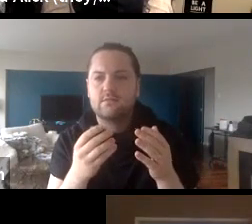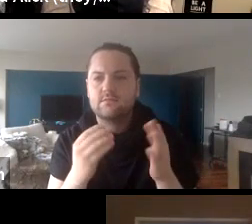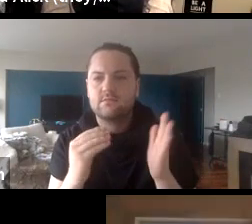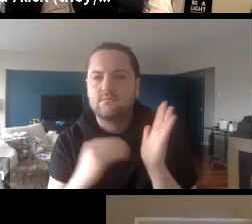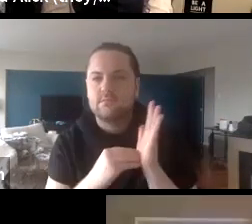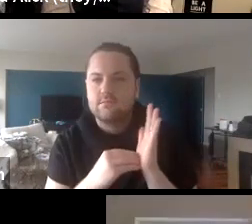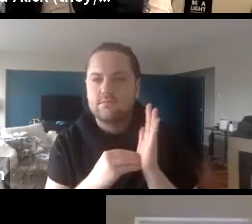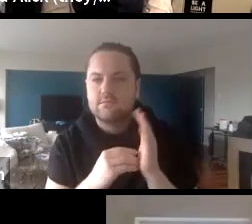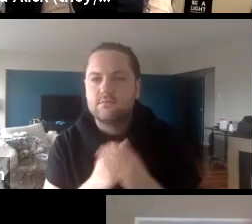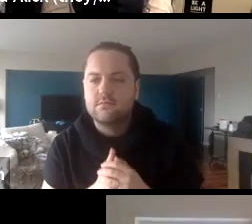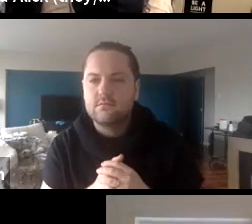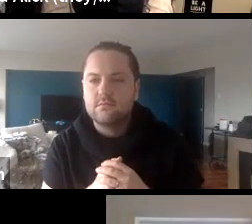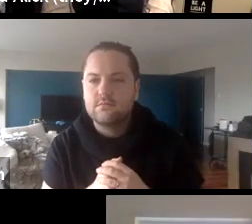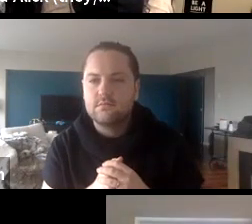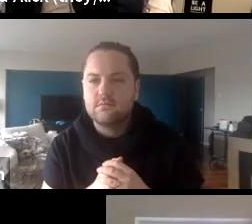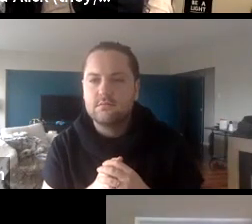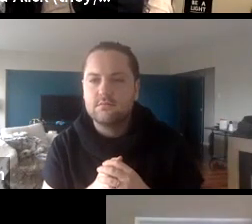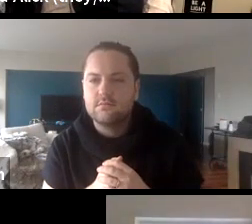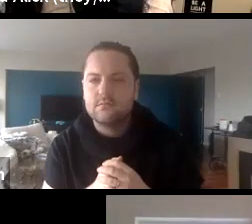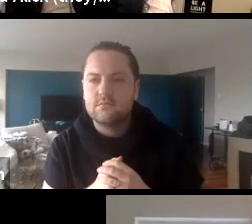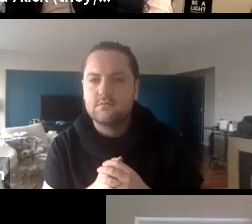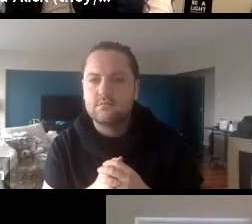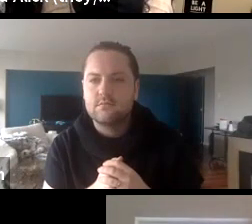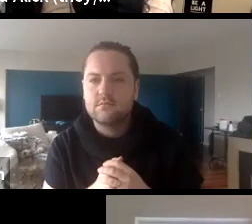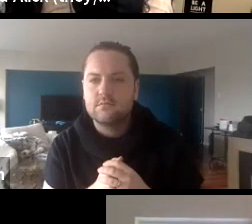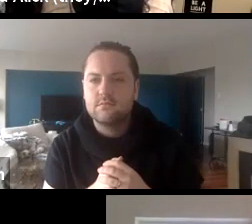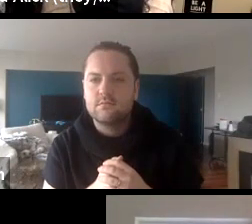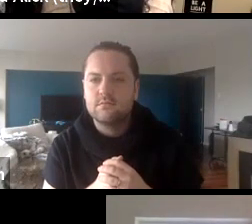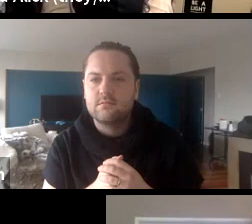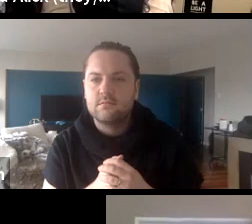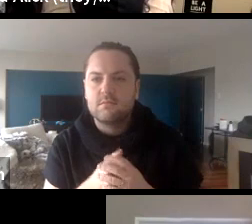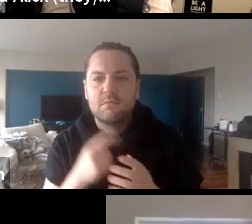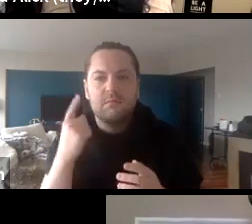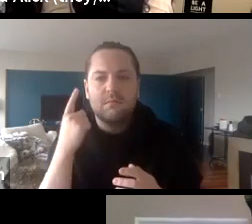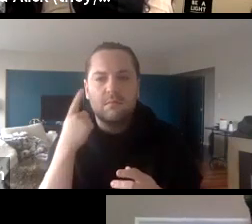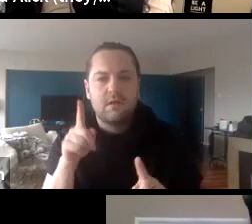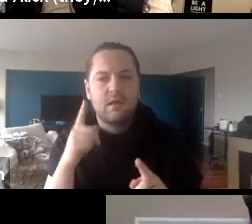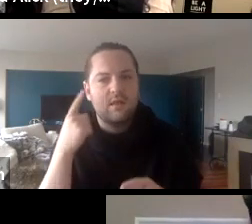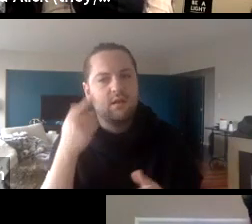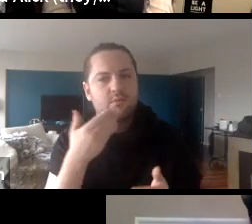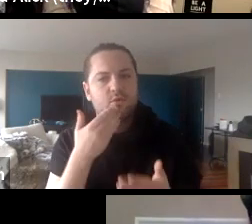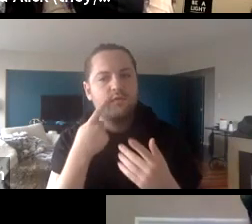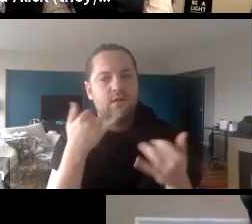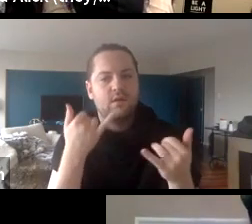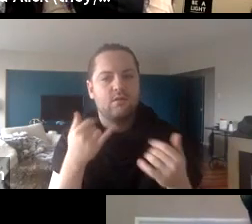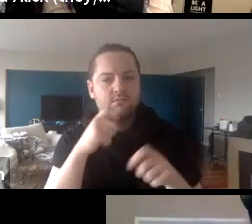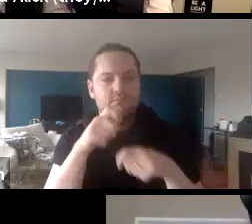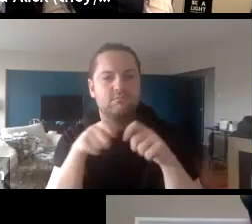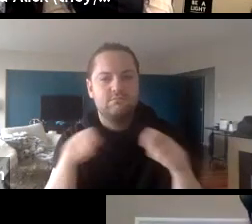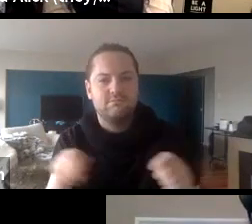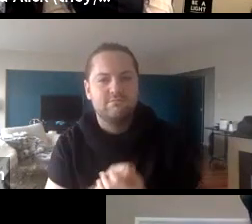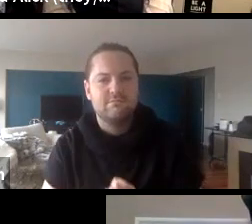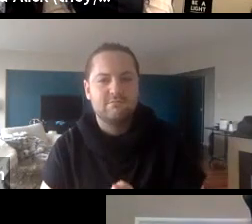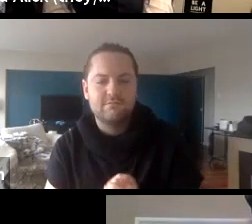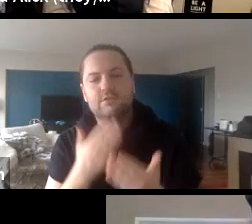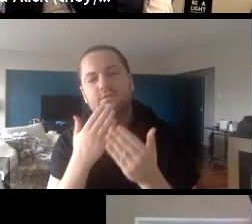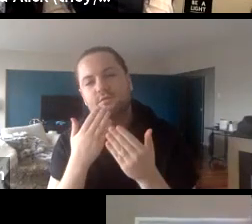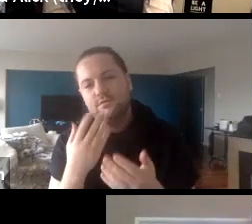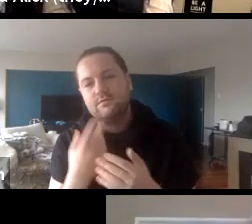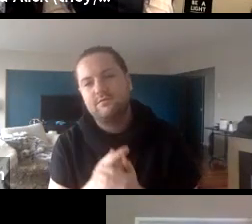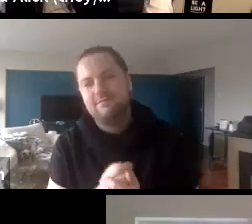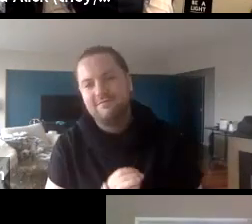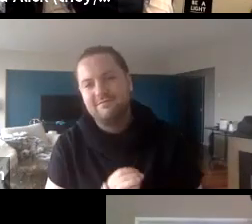And I'm not sure if we understood the last comment that I said. Oh, wait a minute.